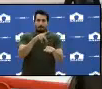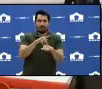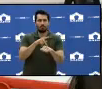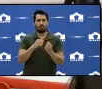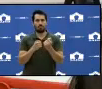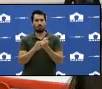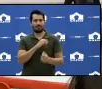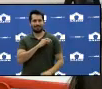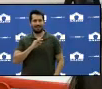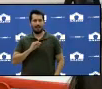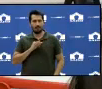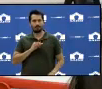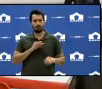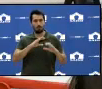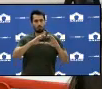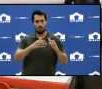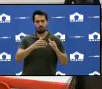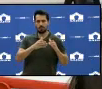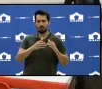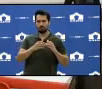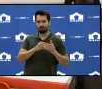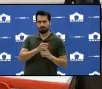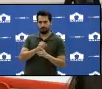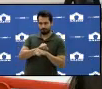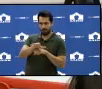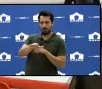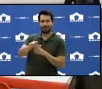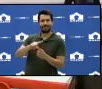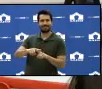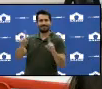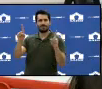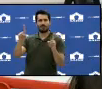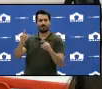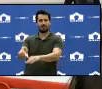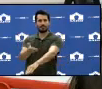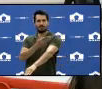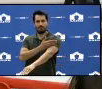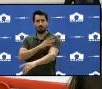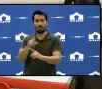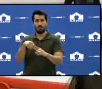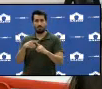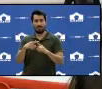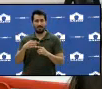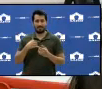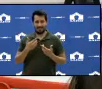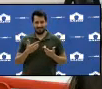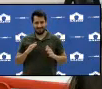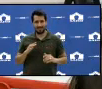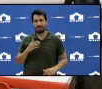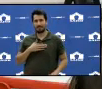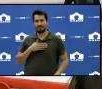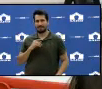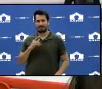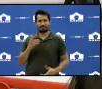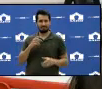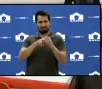staff, are really going to make a difference. I am not naive. I can tell you, once I finish here, my tenure is gone. I'm